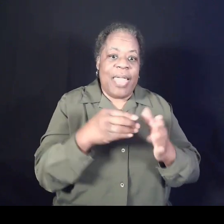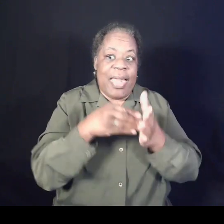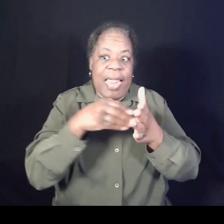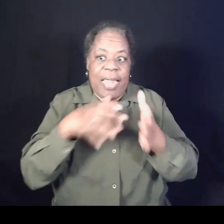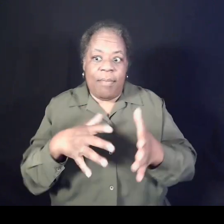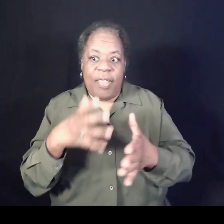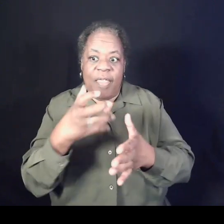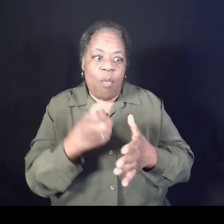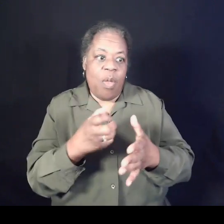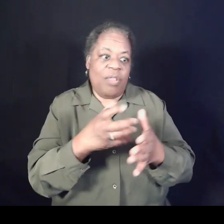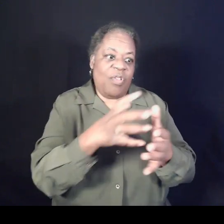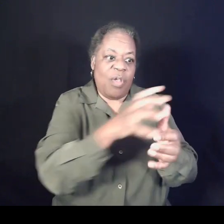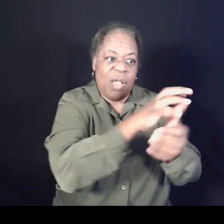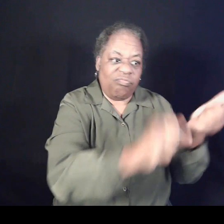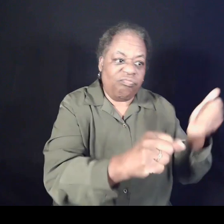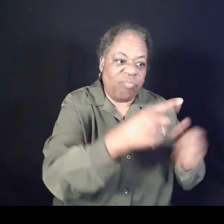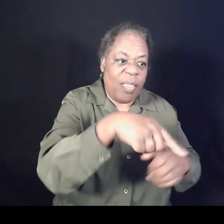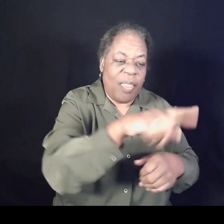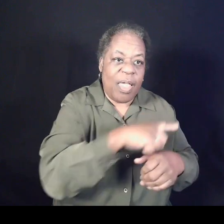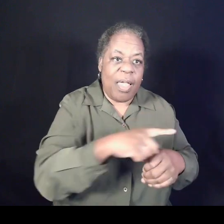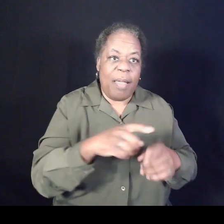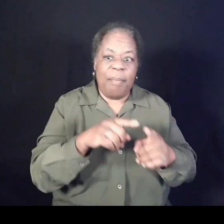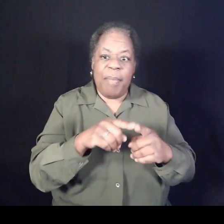is waged at great cost.